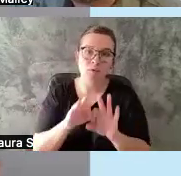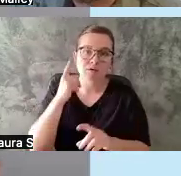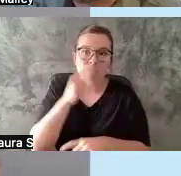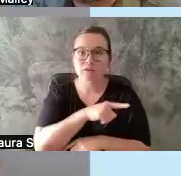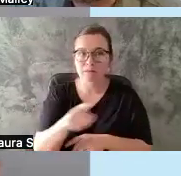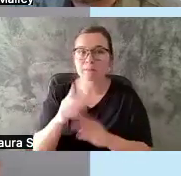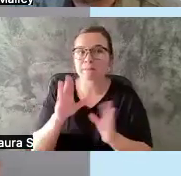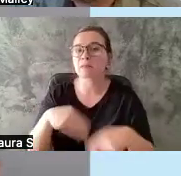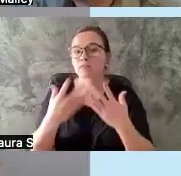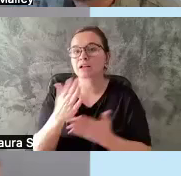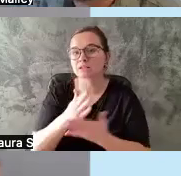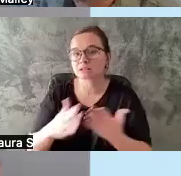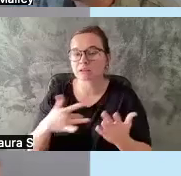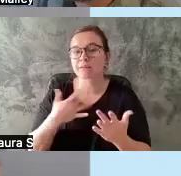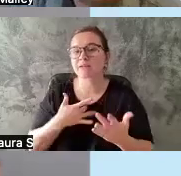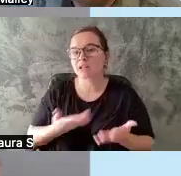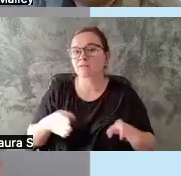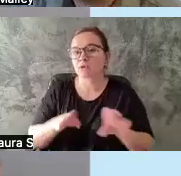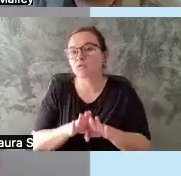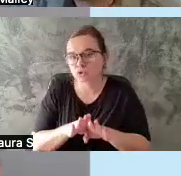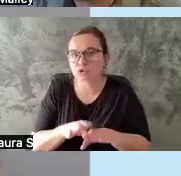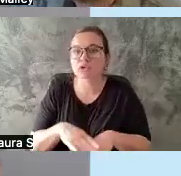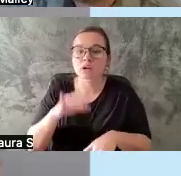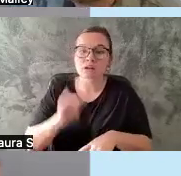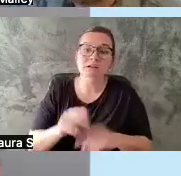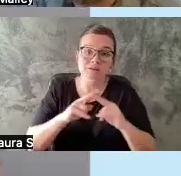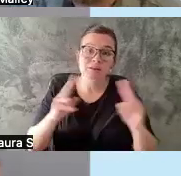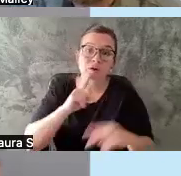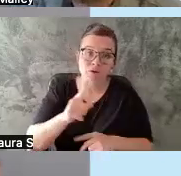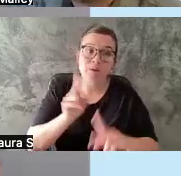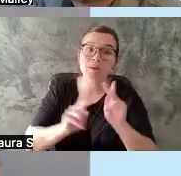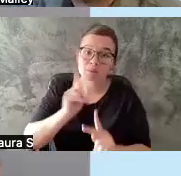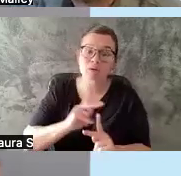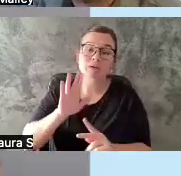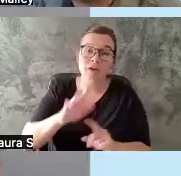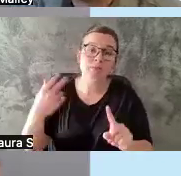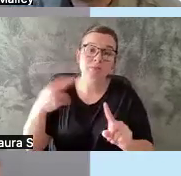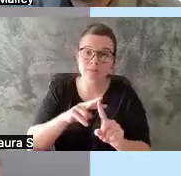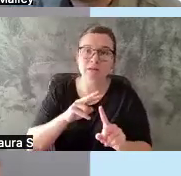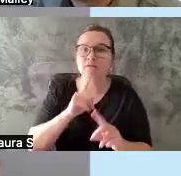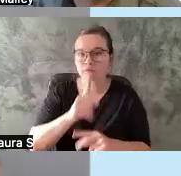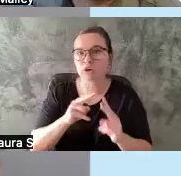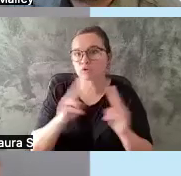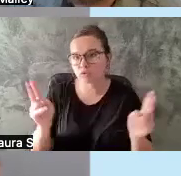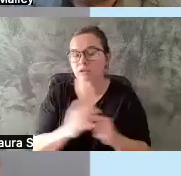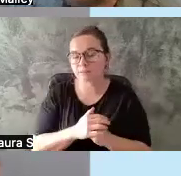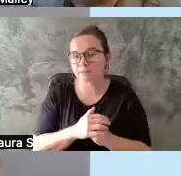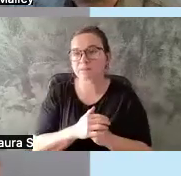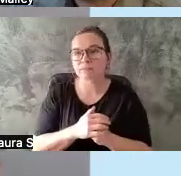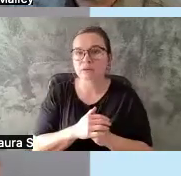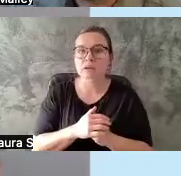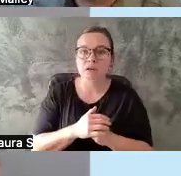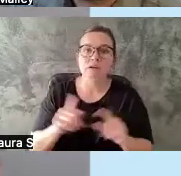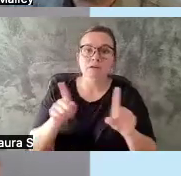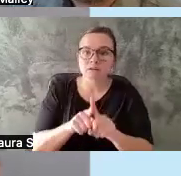in providing some closure. And that's very real. People's perspectives on that are very real, as are